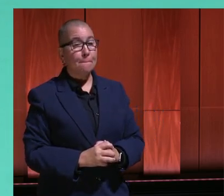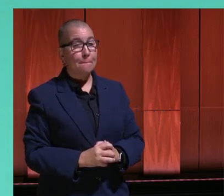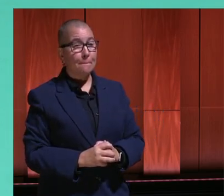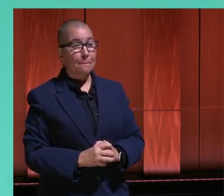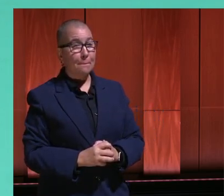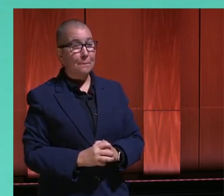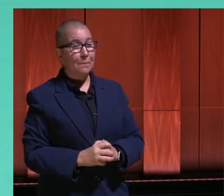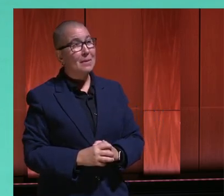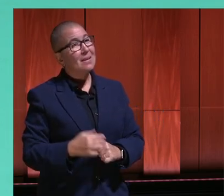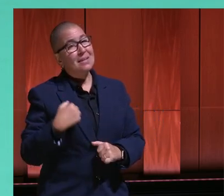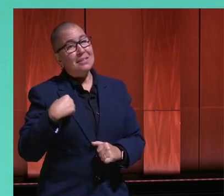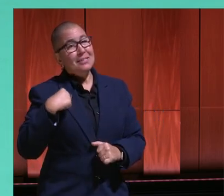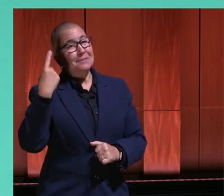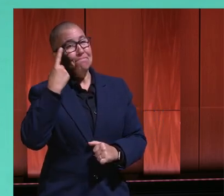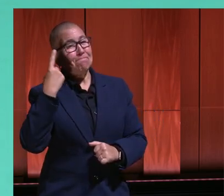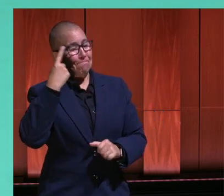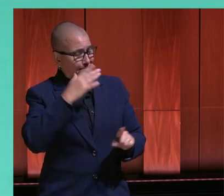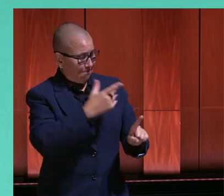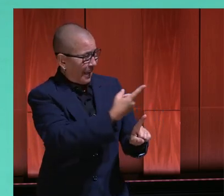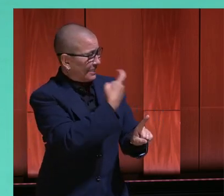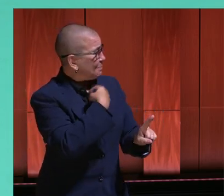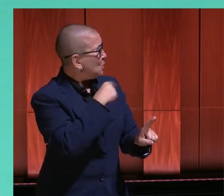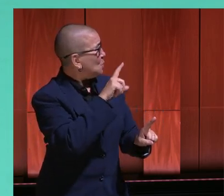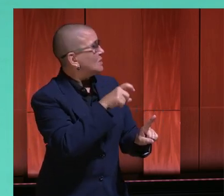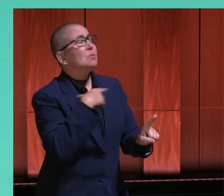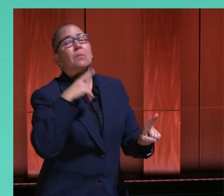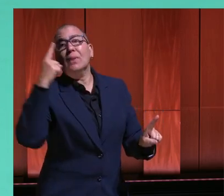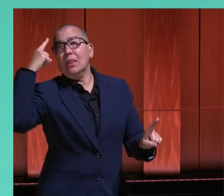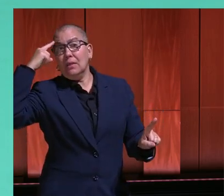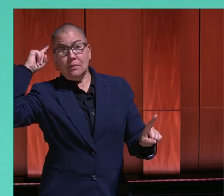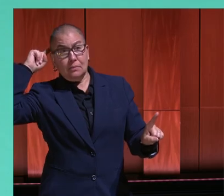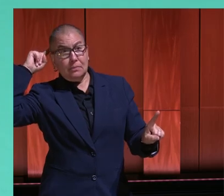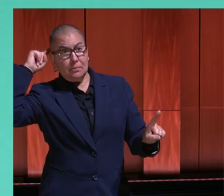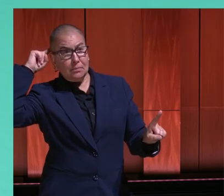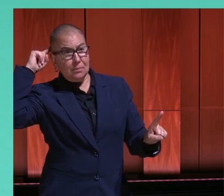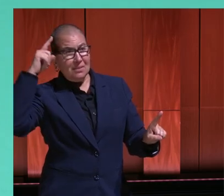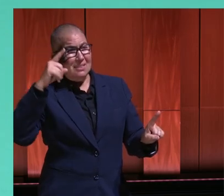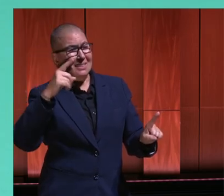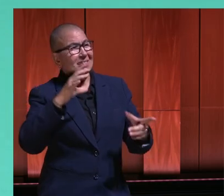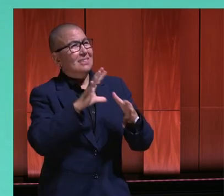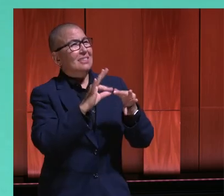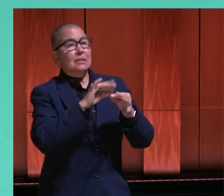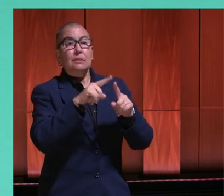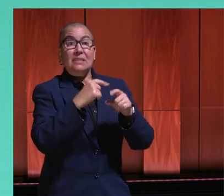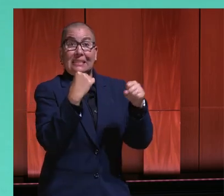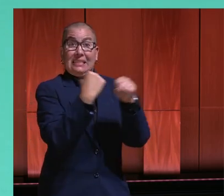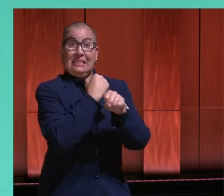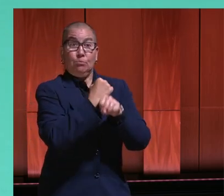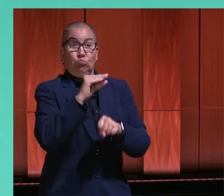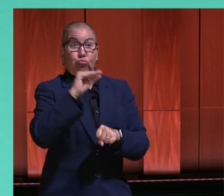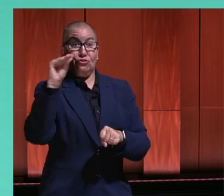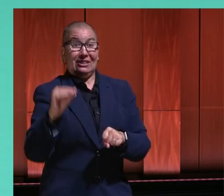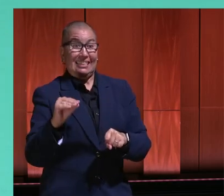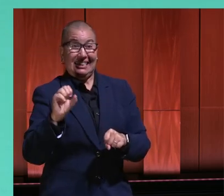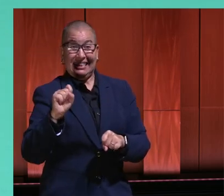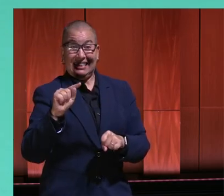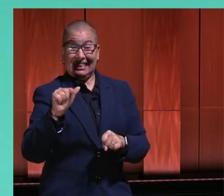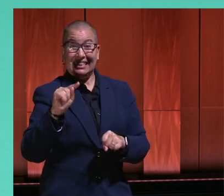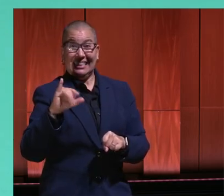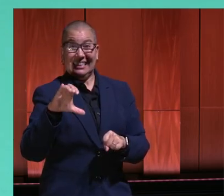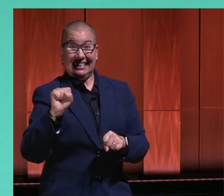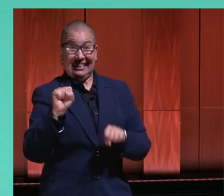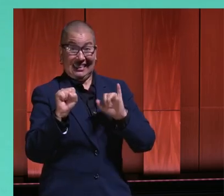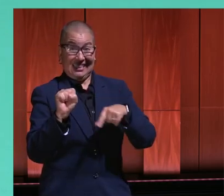and he gave me a breakdown on some statistics. Again, towards the scale of A&M. He was telling me, currently